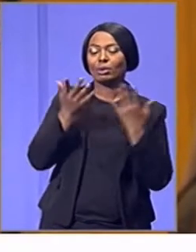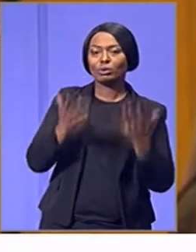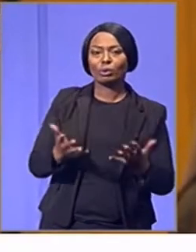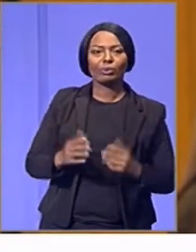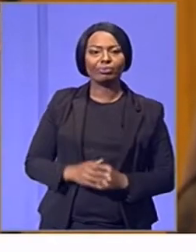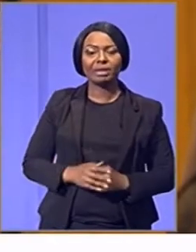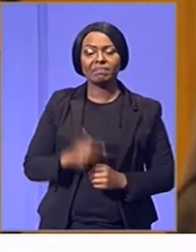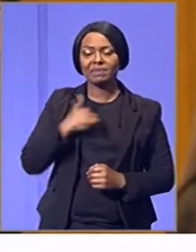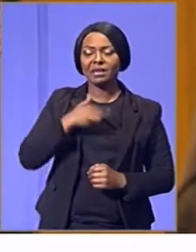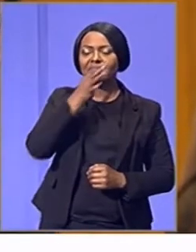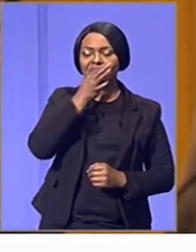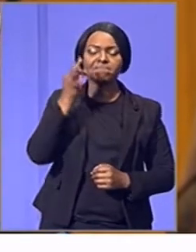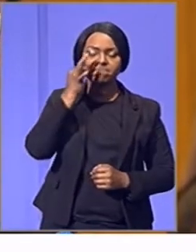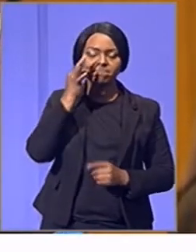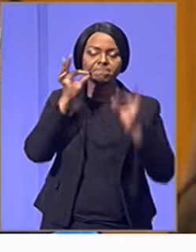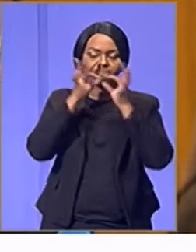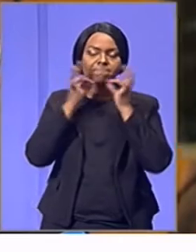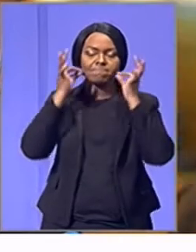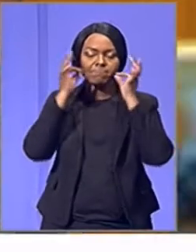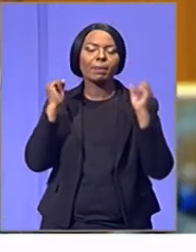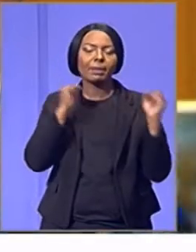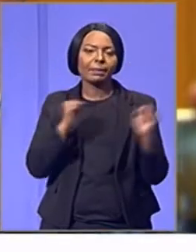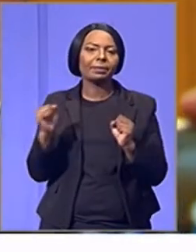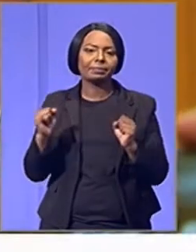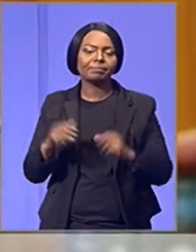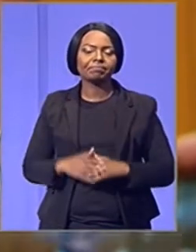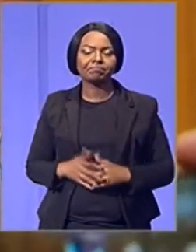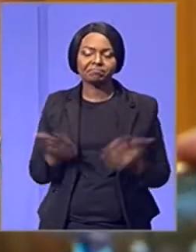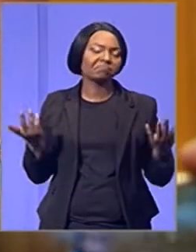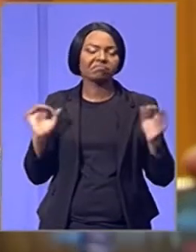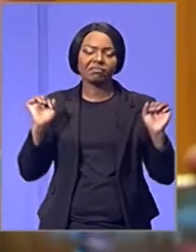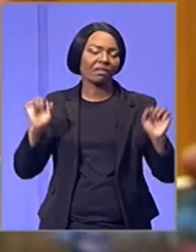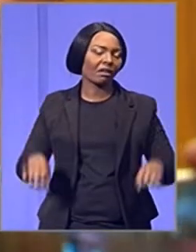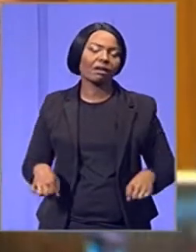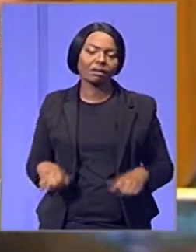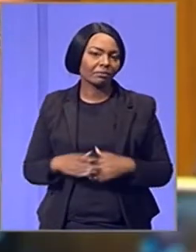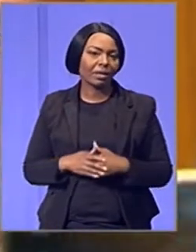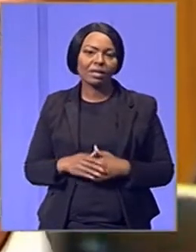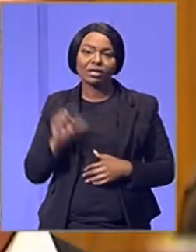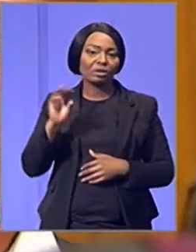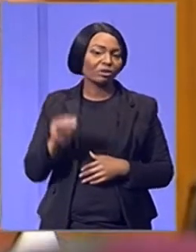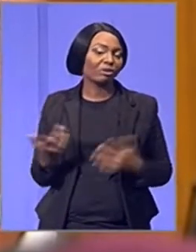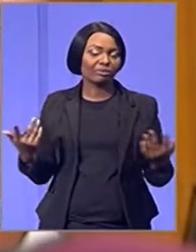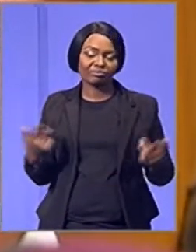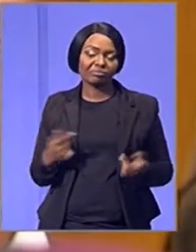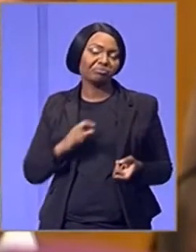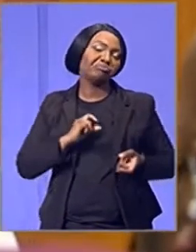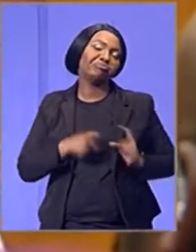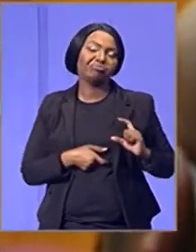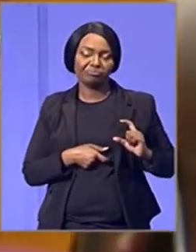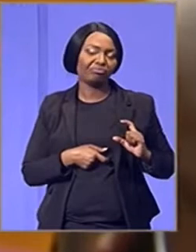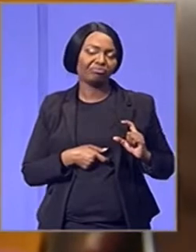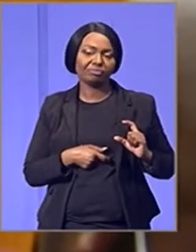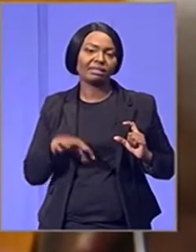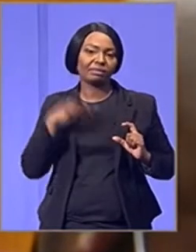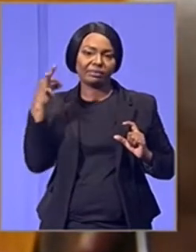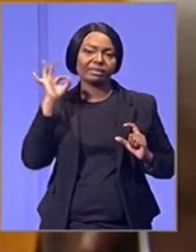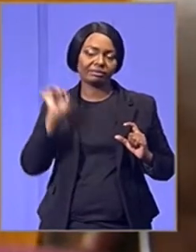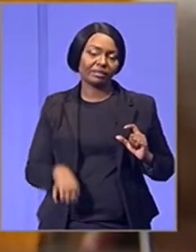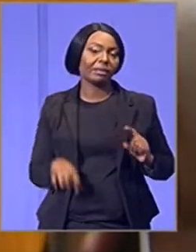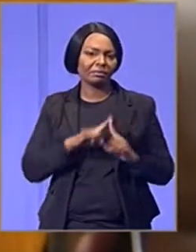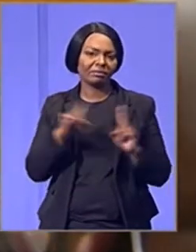remain silent. Yeah, so you say my spirit is broken, I'm more